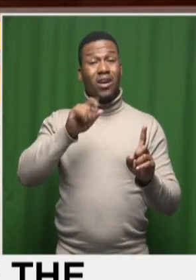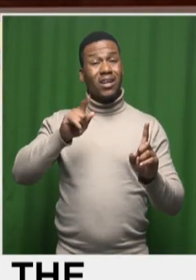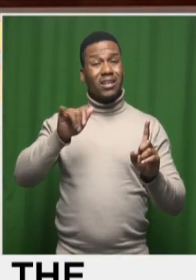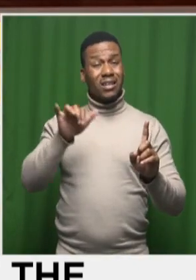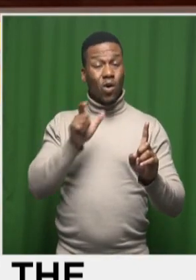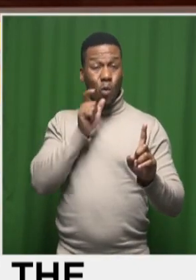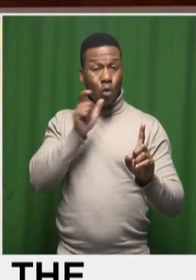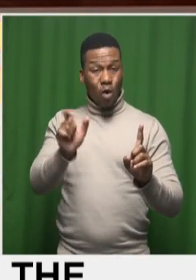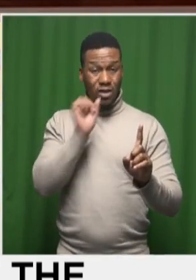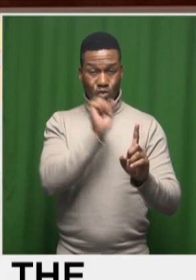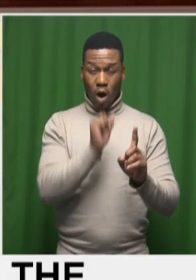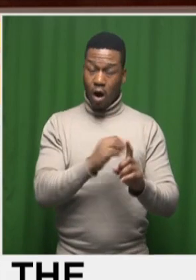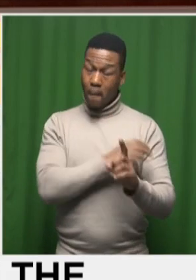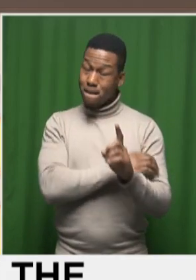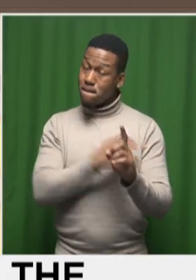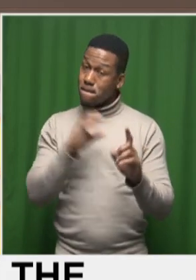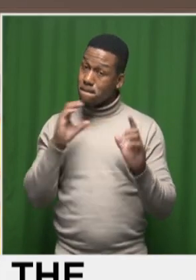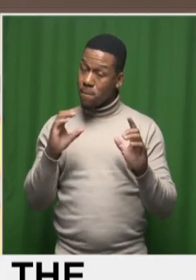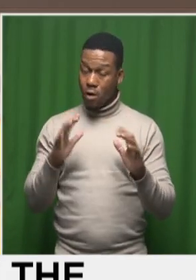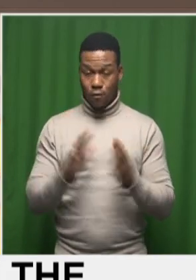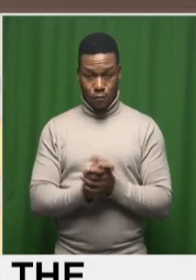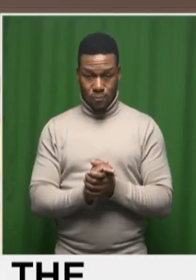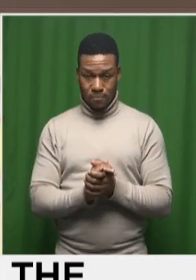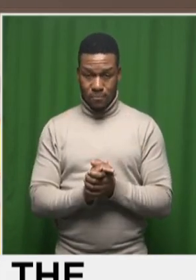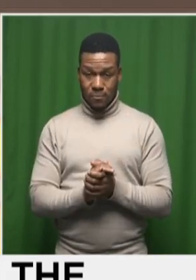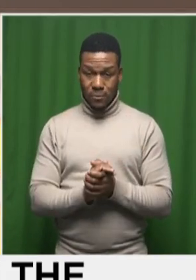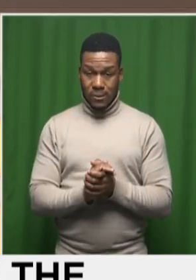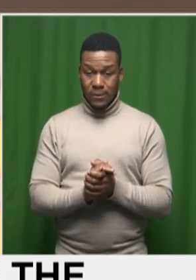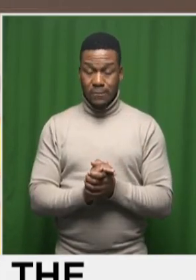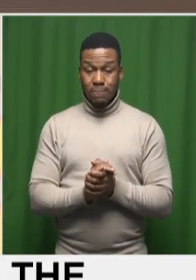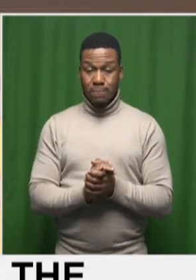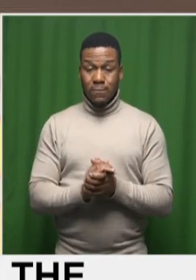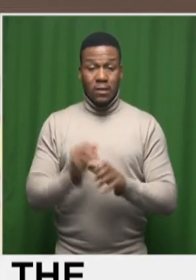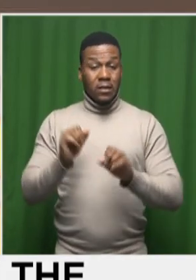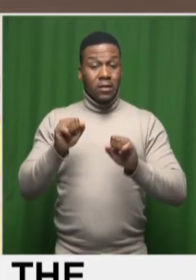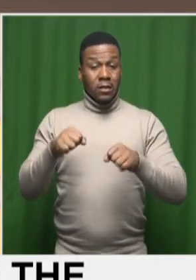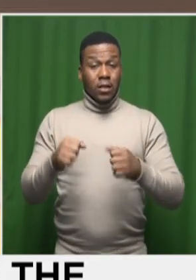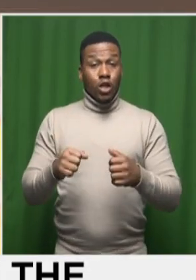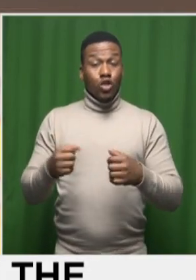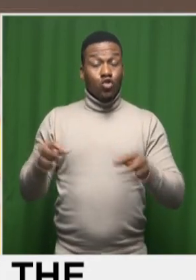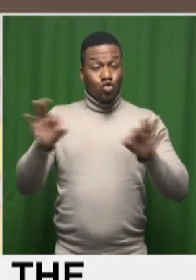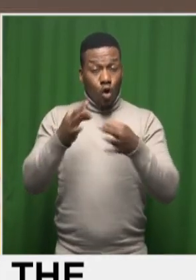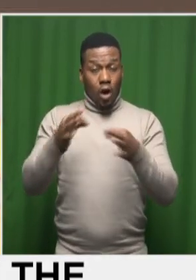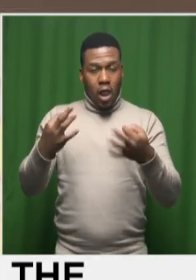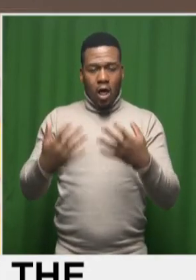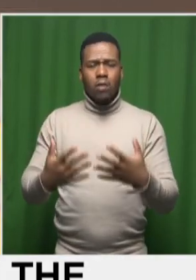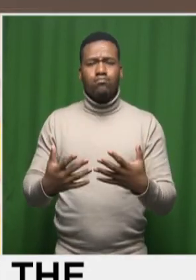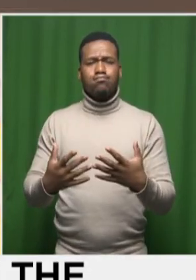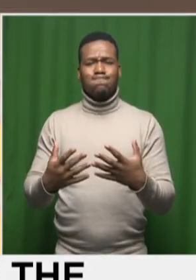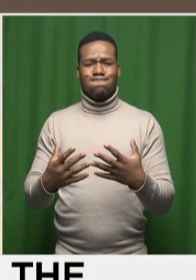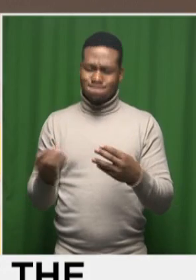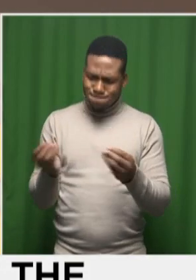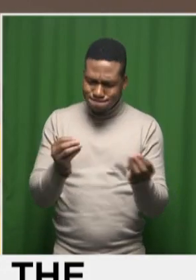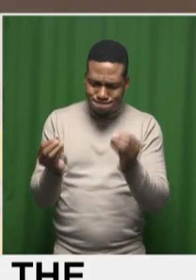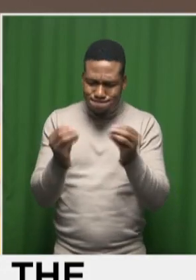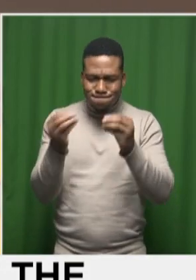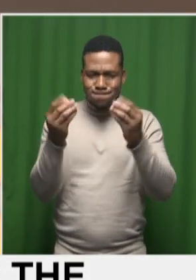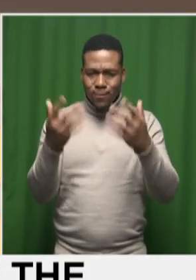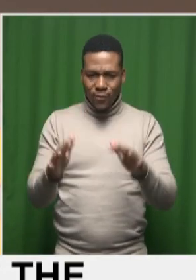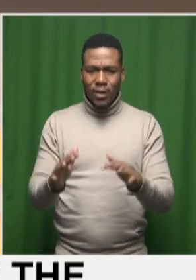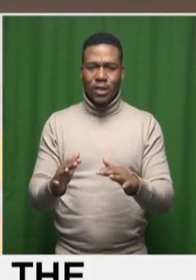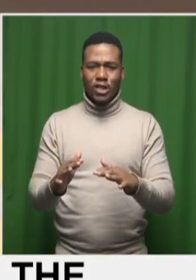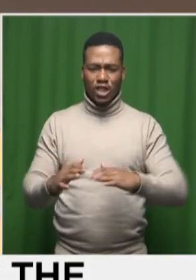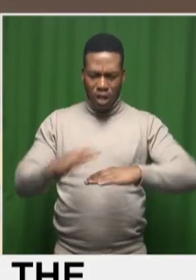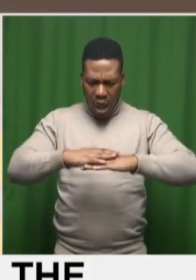So, you know, just putting the song together and having all these different layers